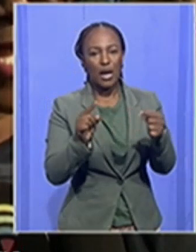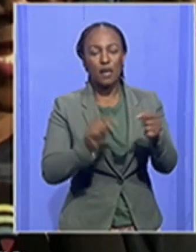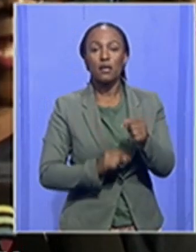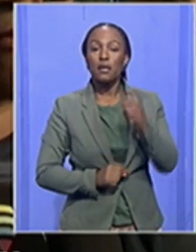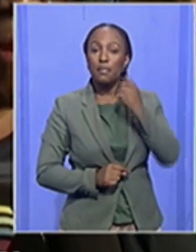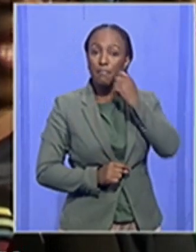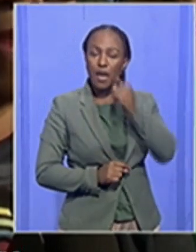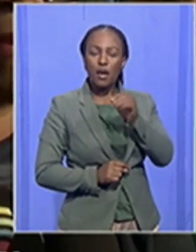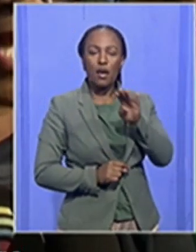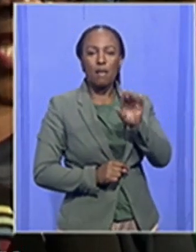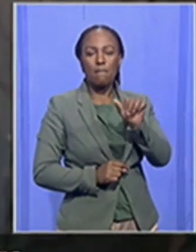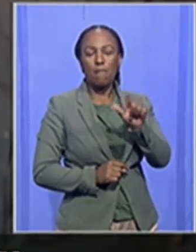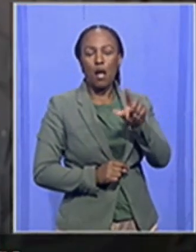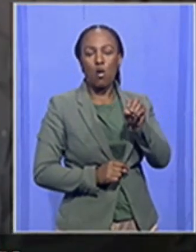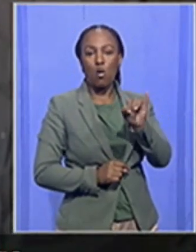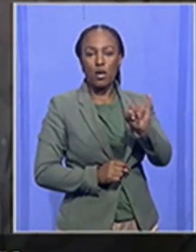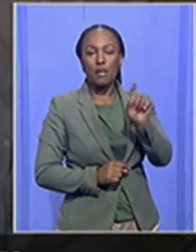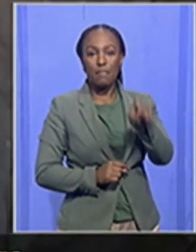identify the family members.